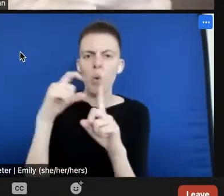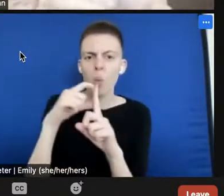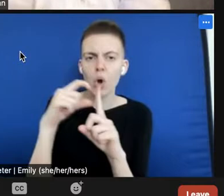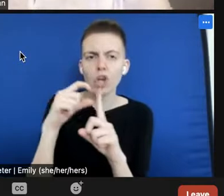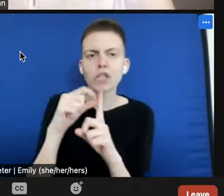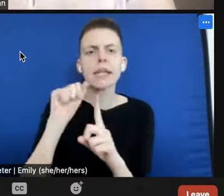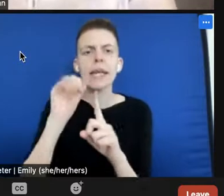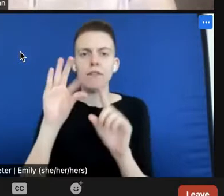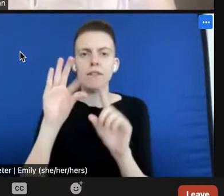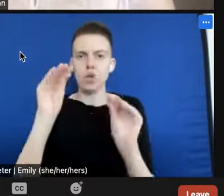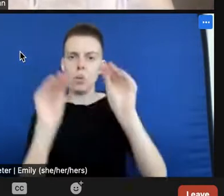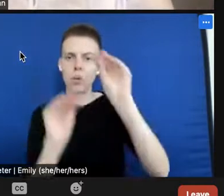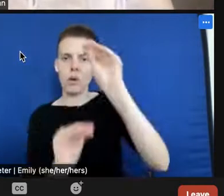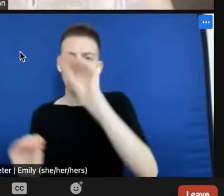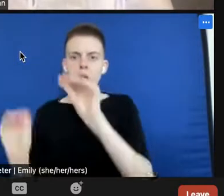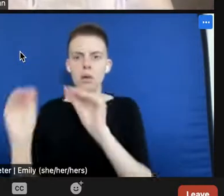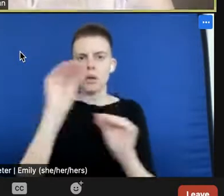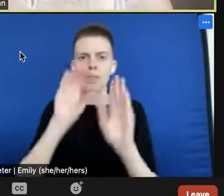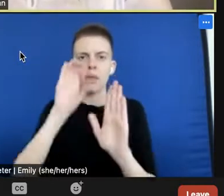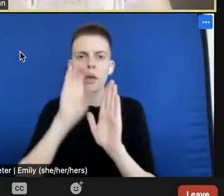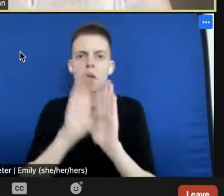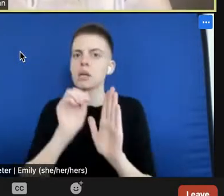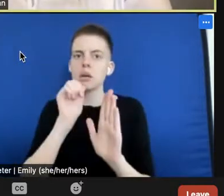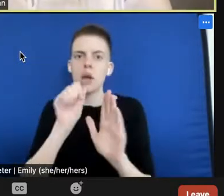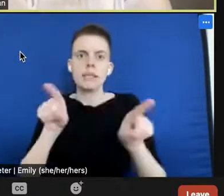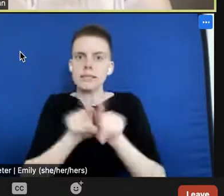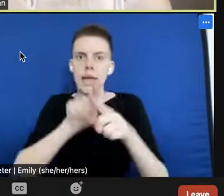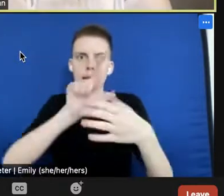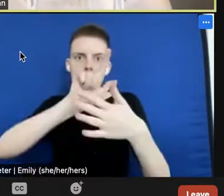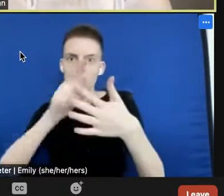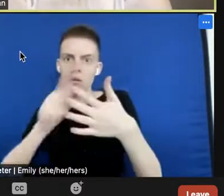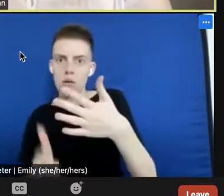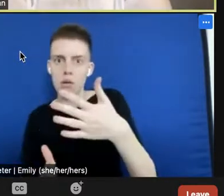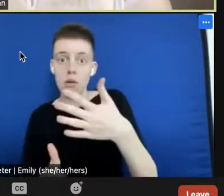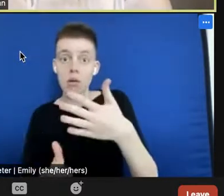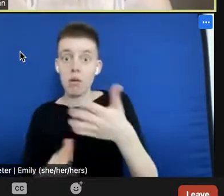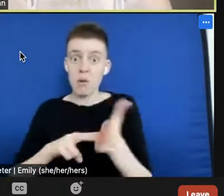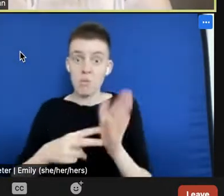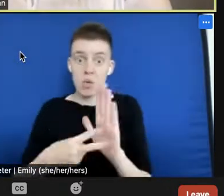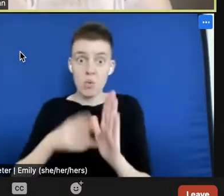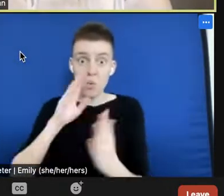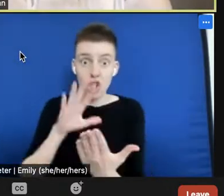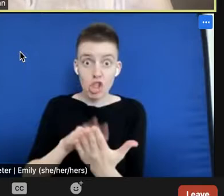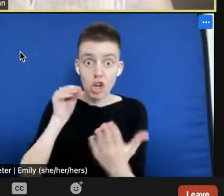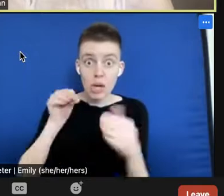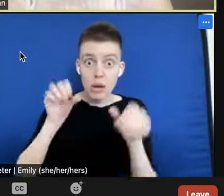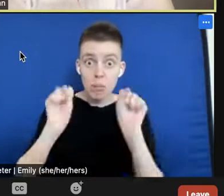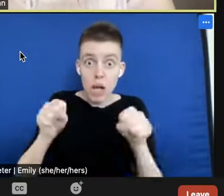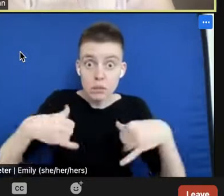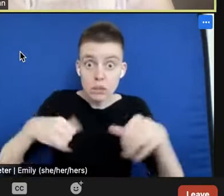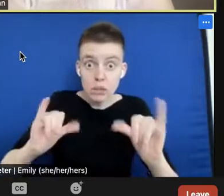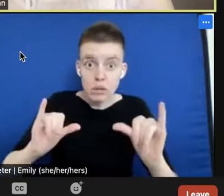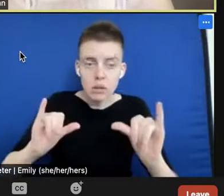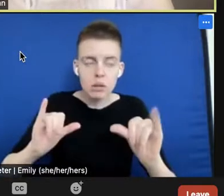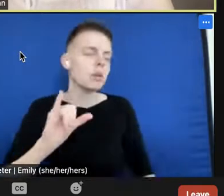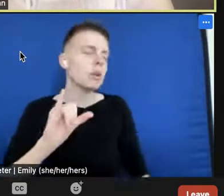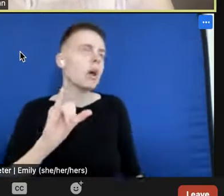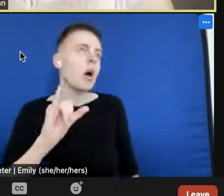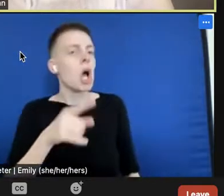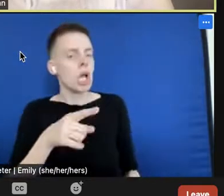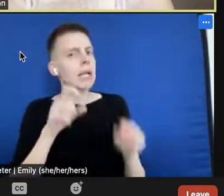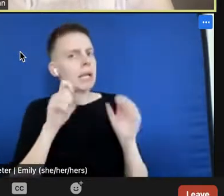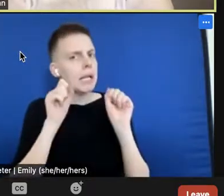display, does memory, can the child still learn where they're located? No. I mean, he can, but it'll take him